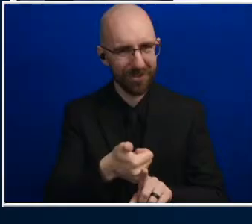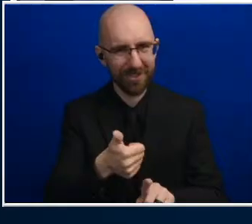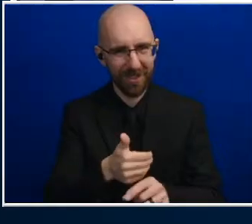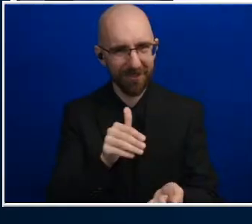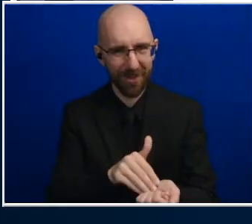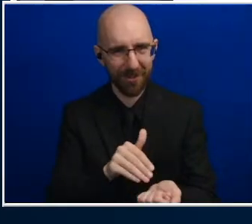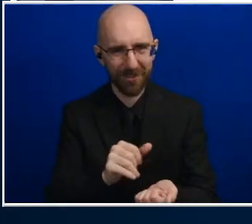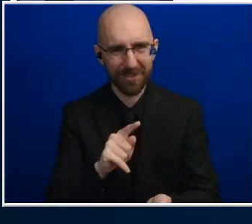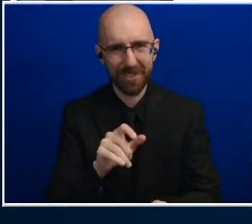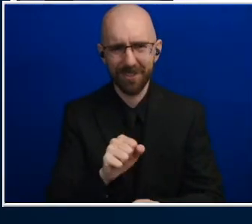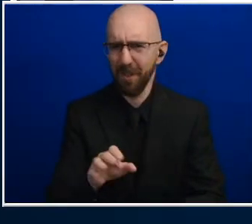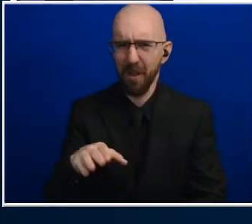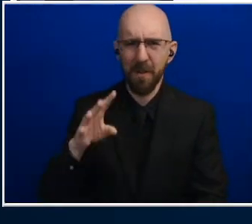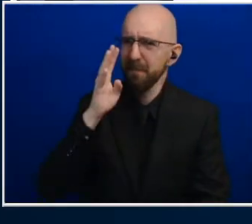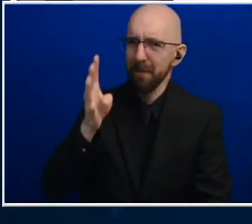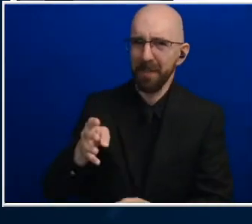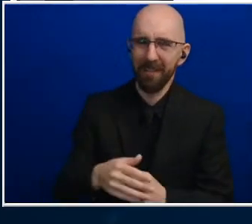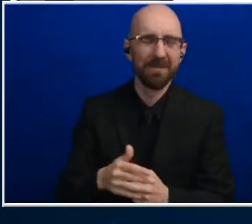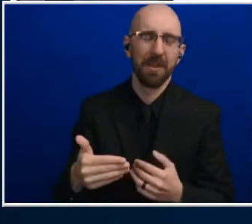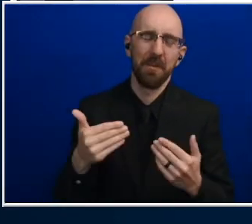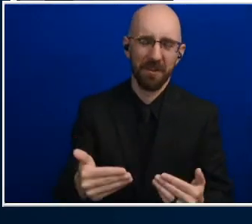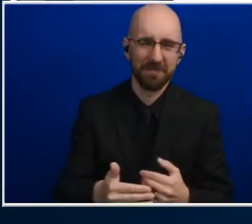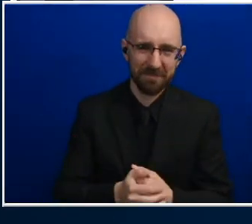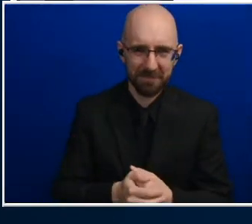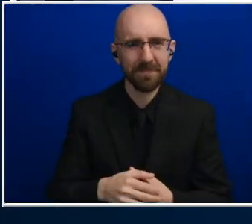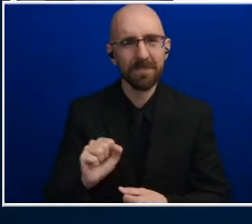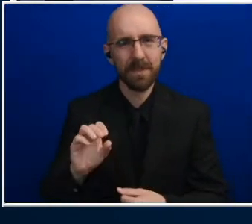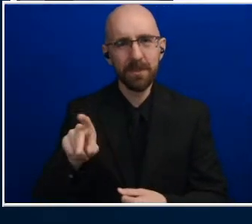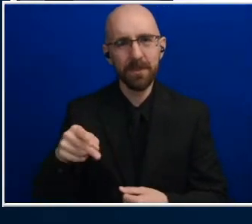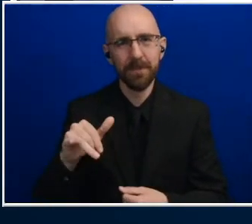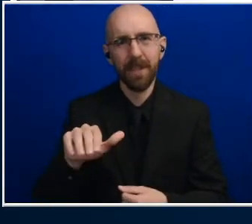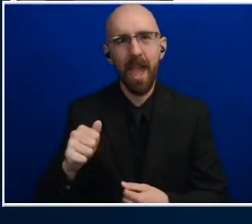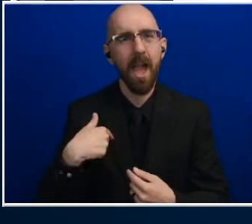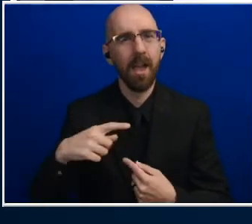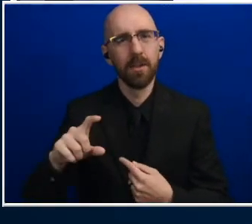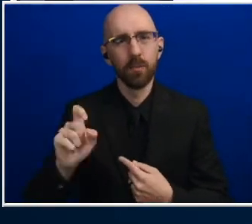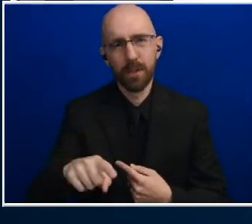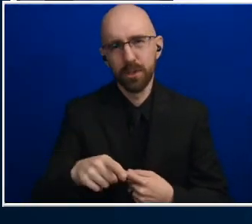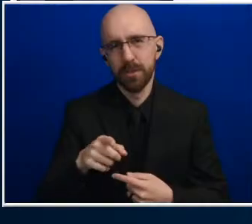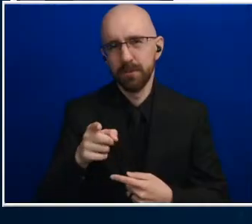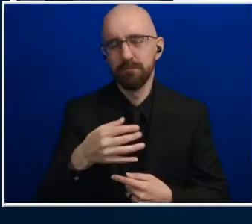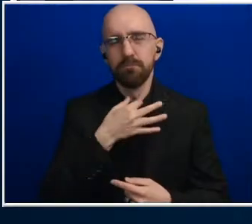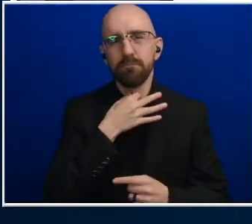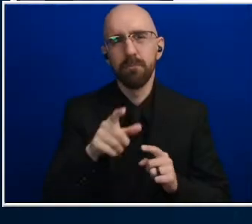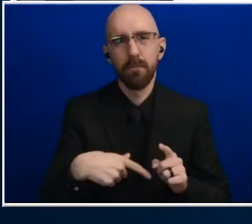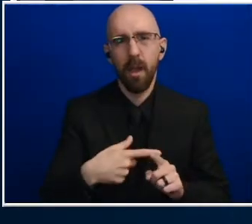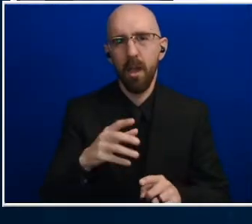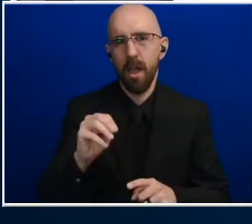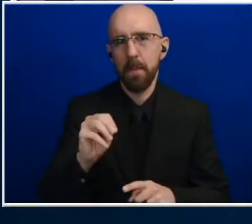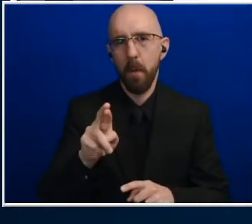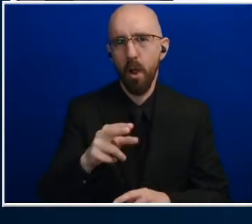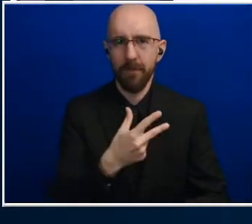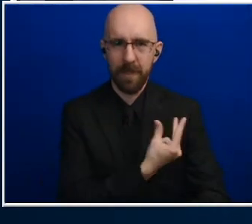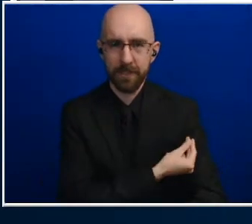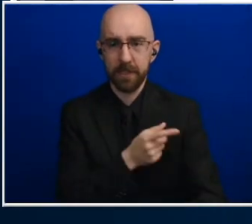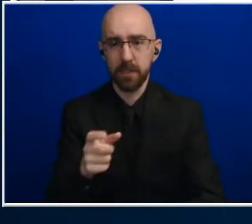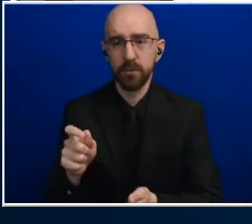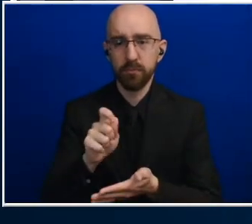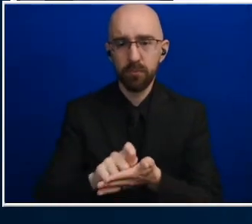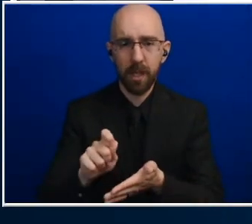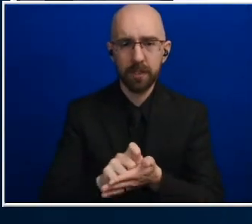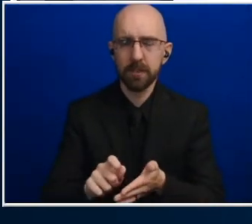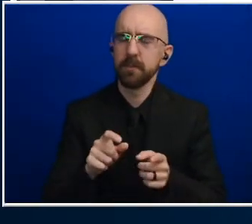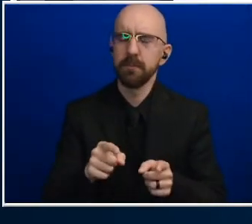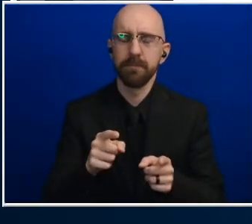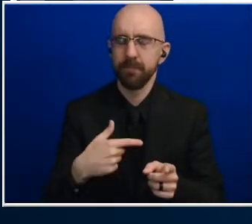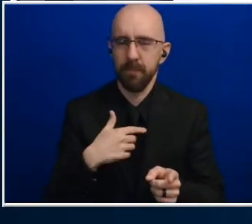Go ahead. Sophia has a question. She has a question about the MMR vaccine. She writes, I've never heard this